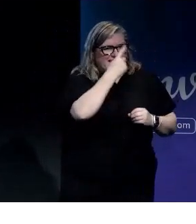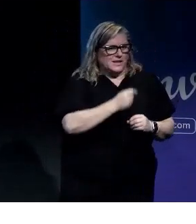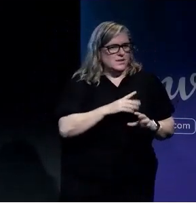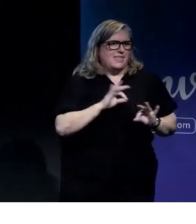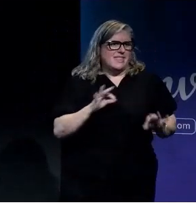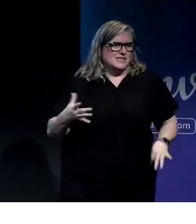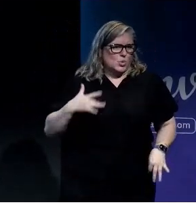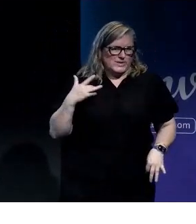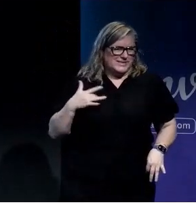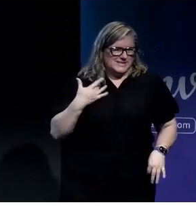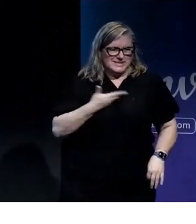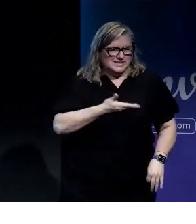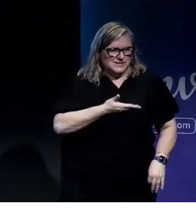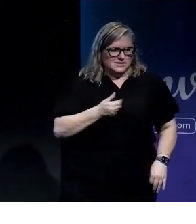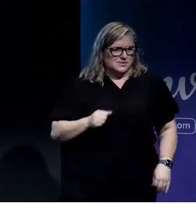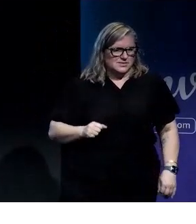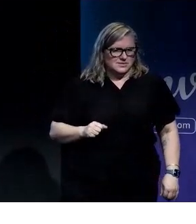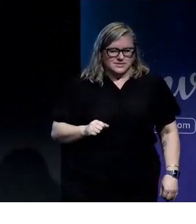exist.